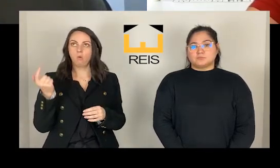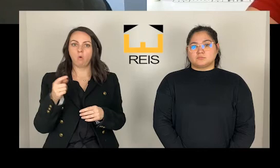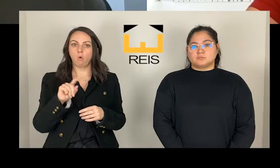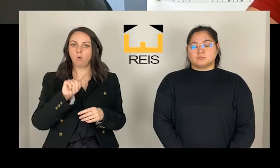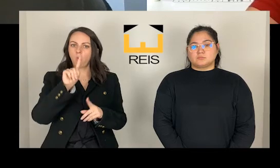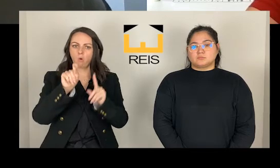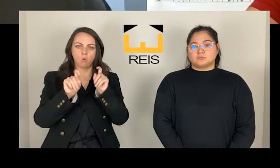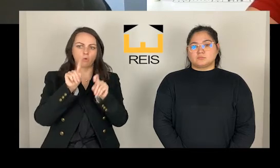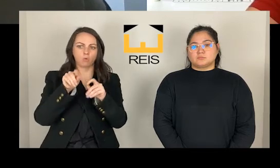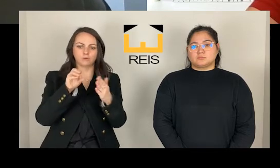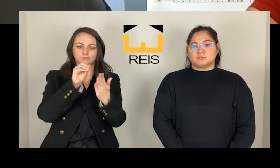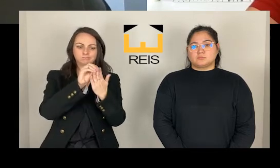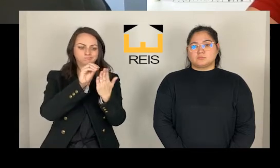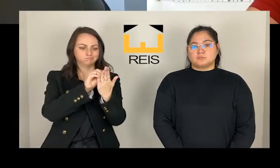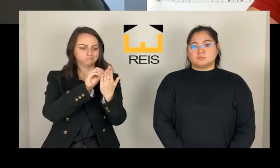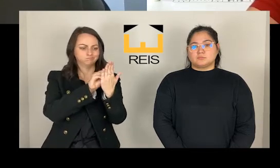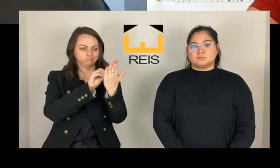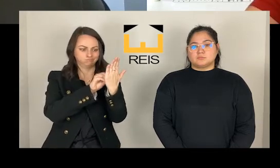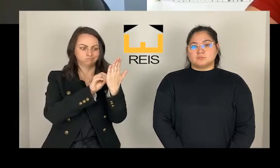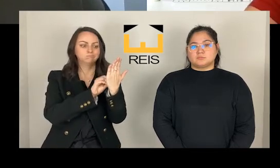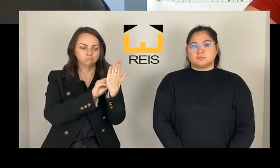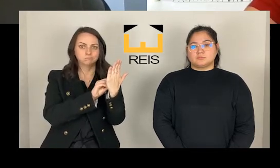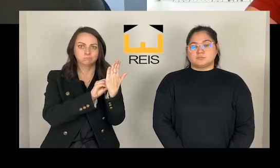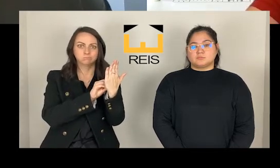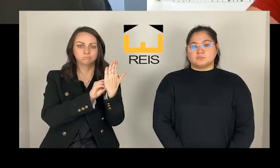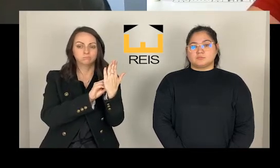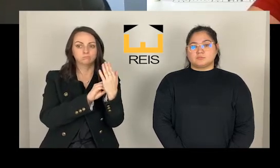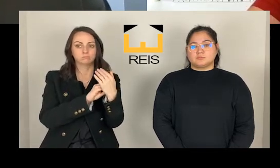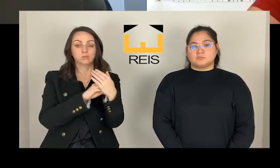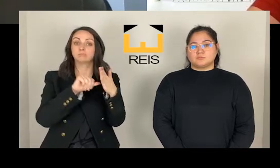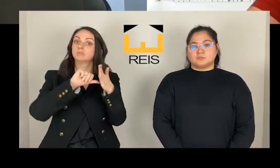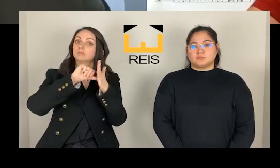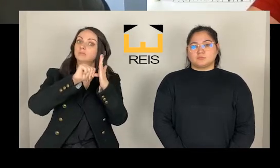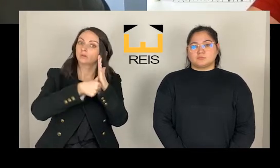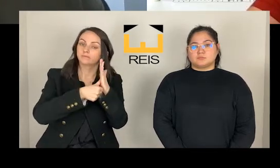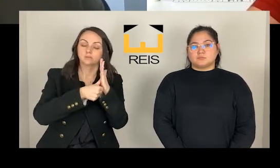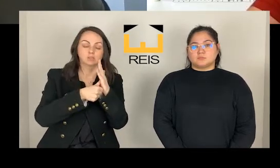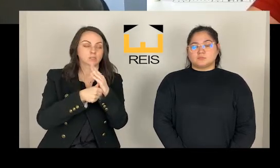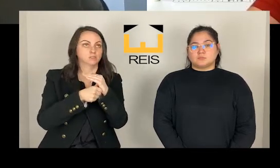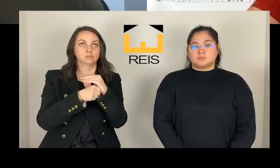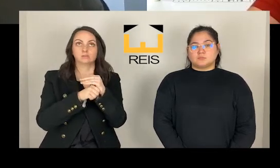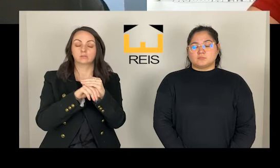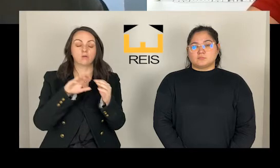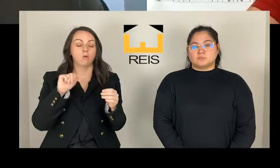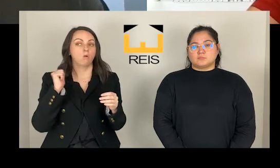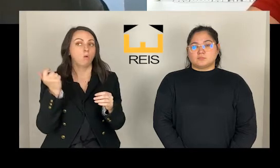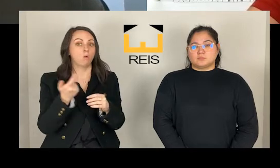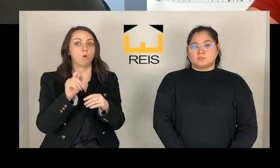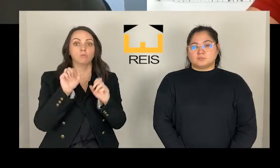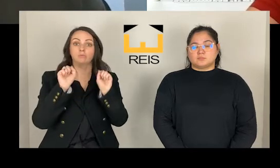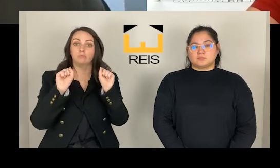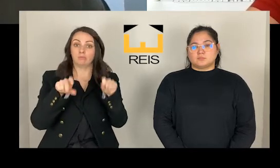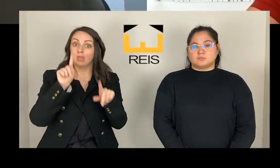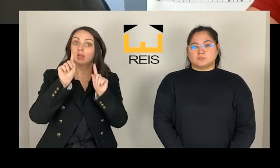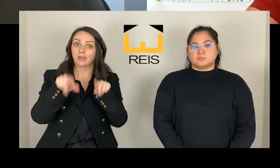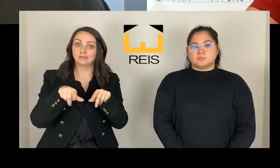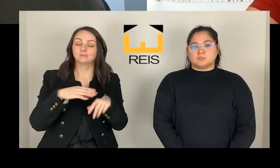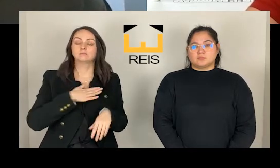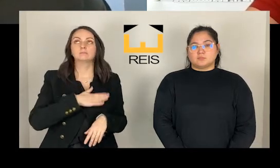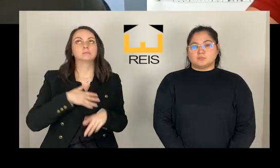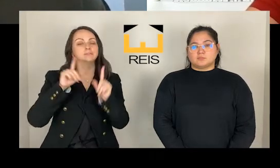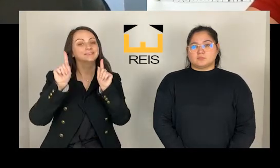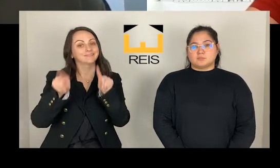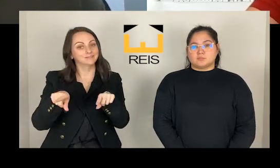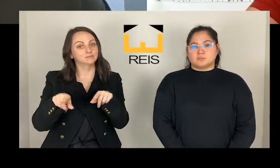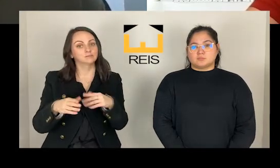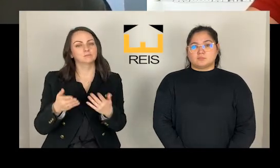answered all the questions on the application, and I do emphasize fill out as much of it as you can. If there's one or two things